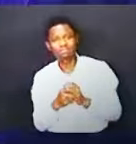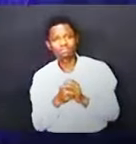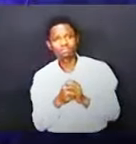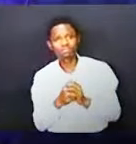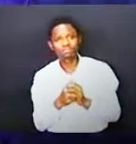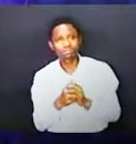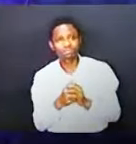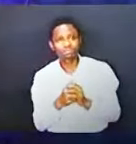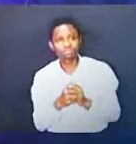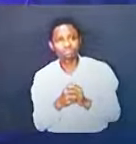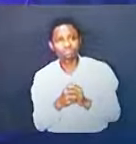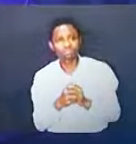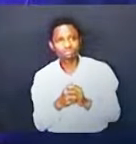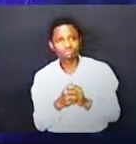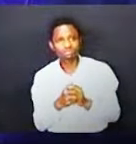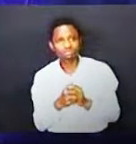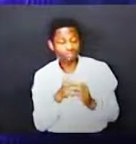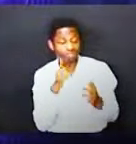That was when